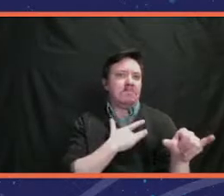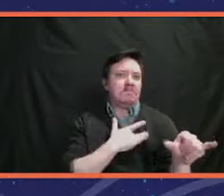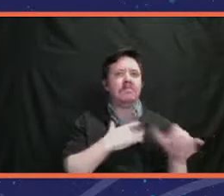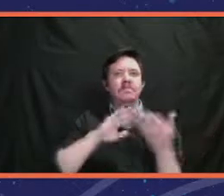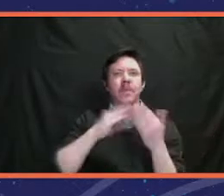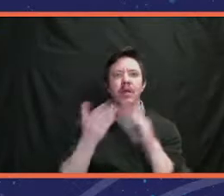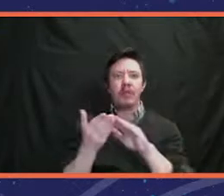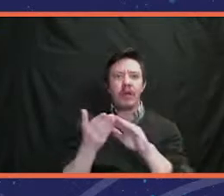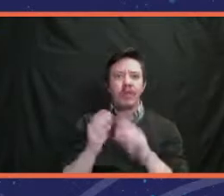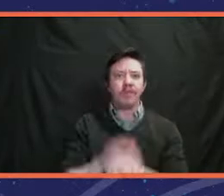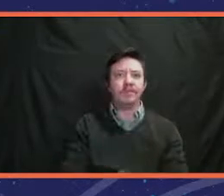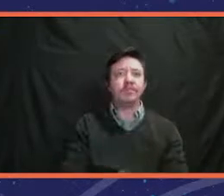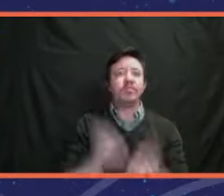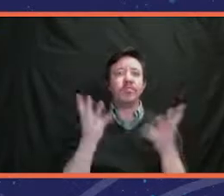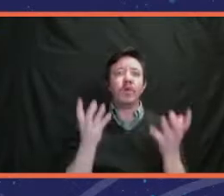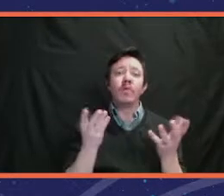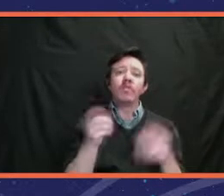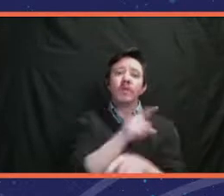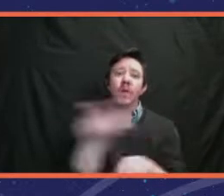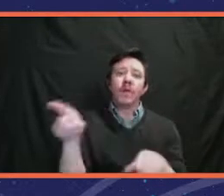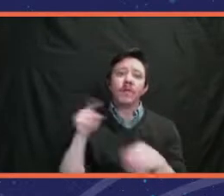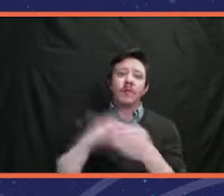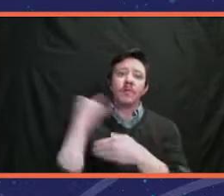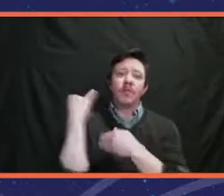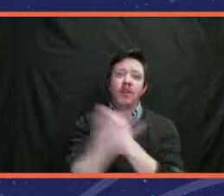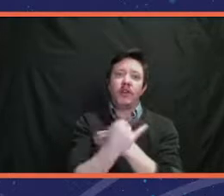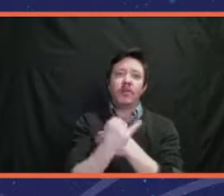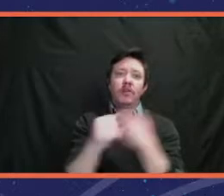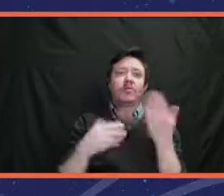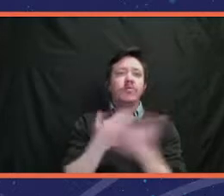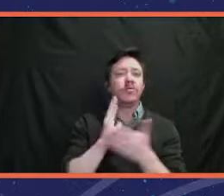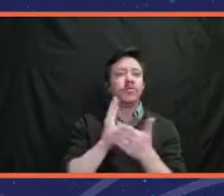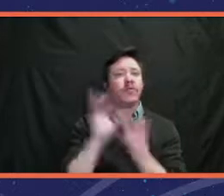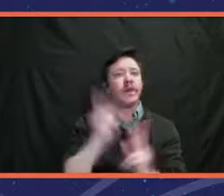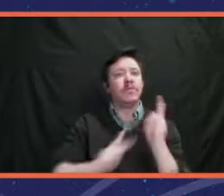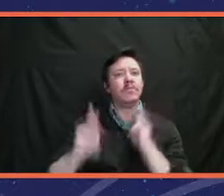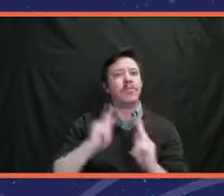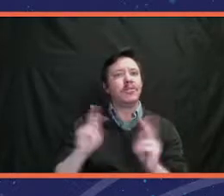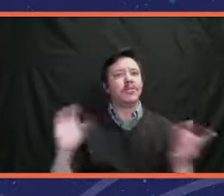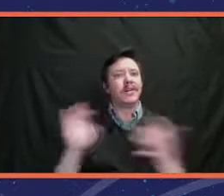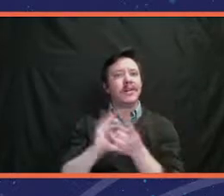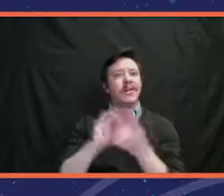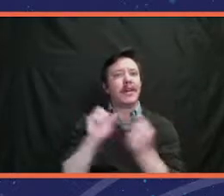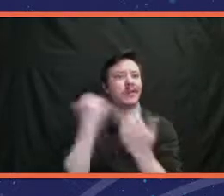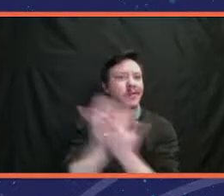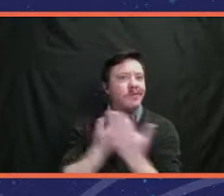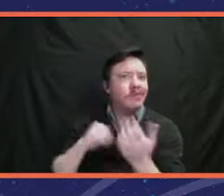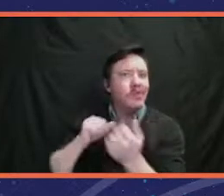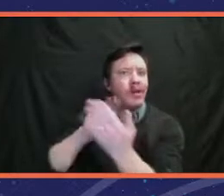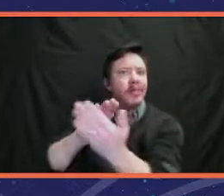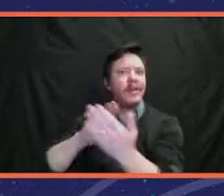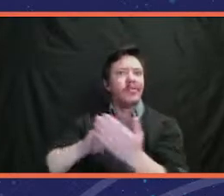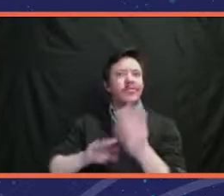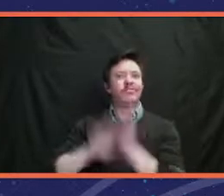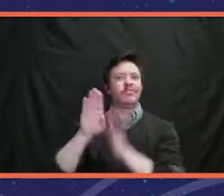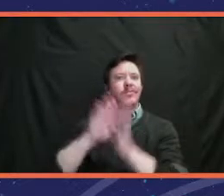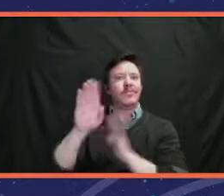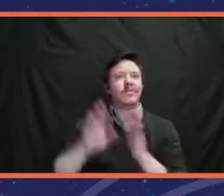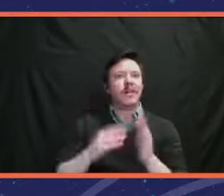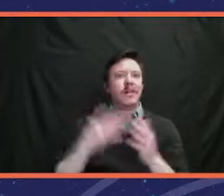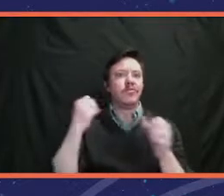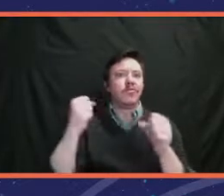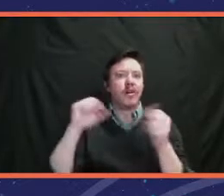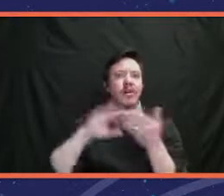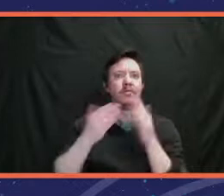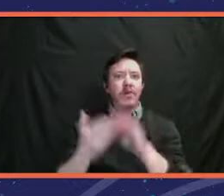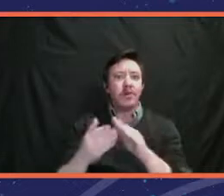for people to connect with a variety of trailblazers who are helping build stronger communities. And in the following video, you'll see a